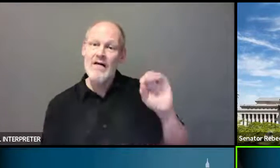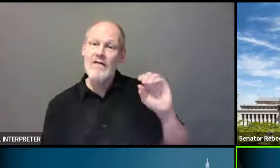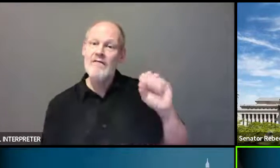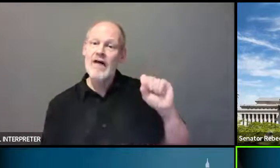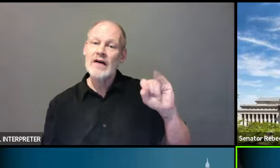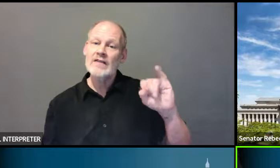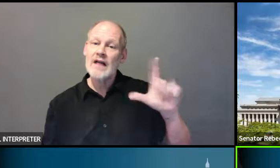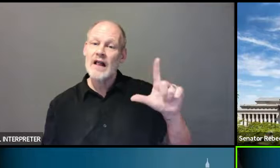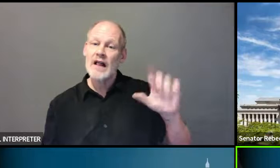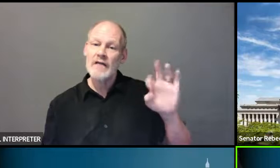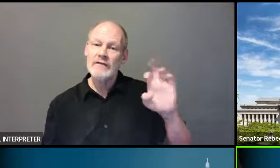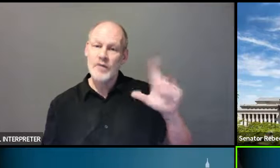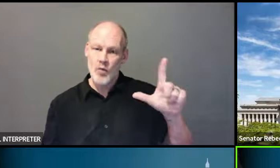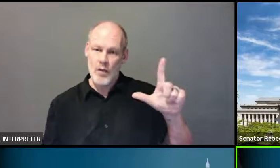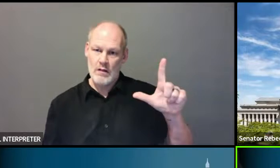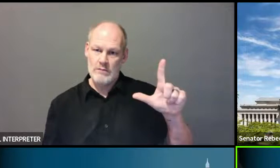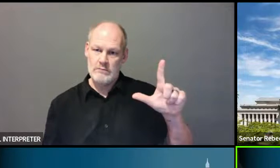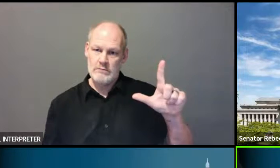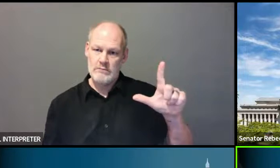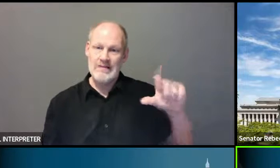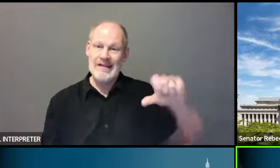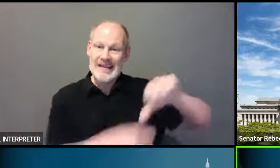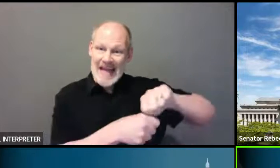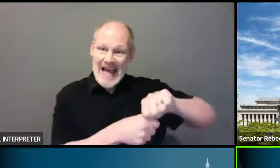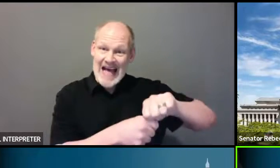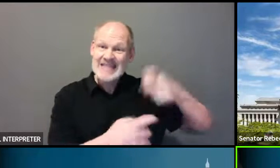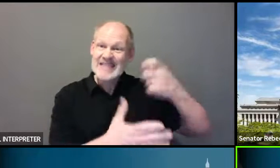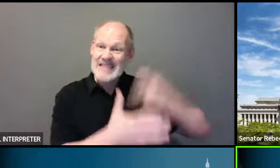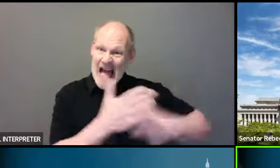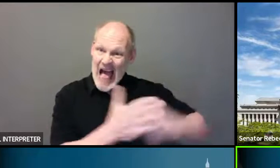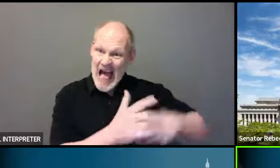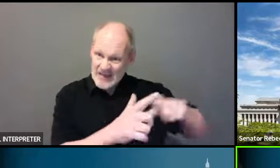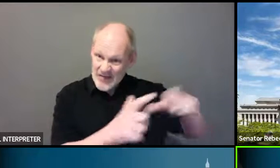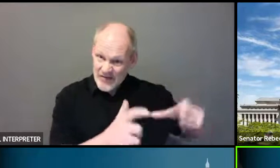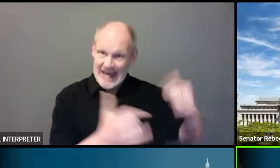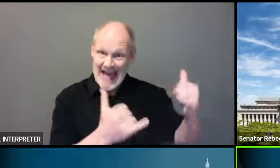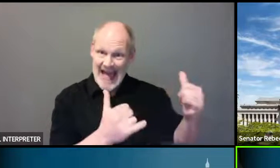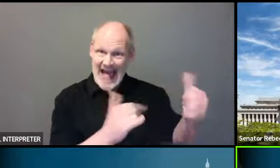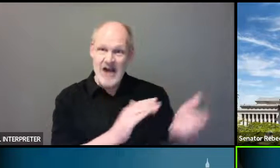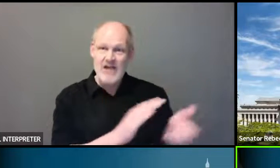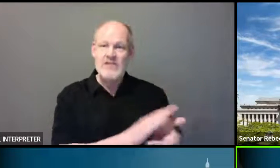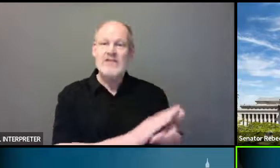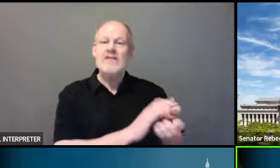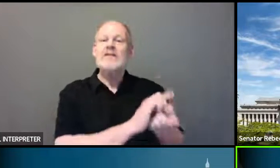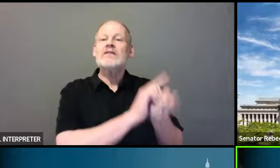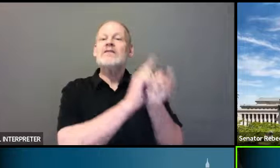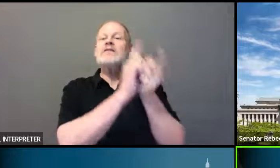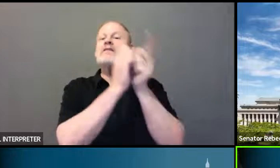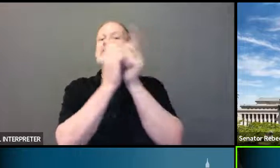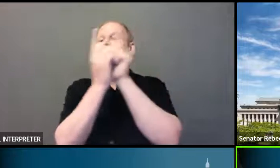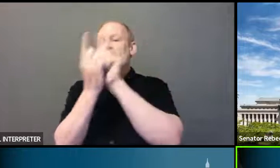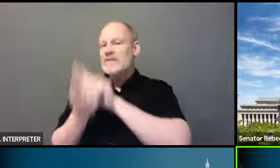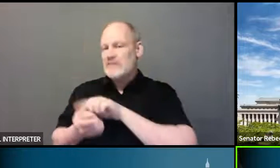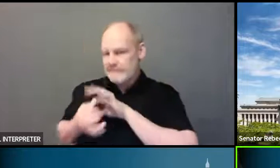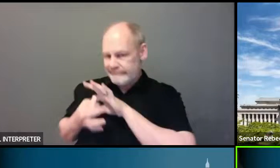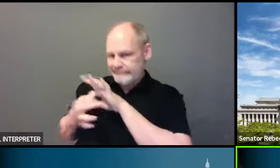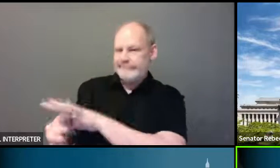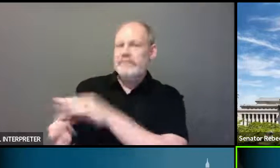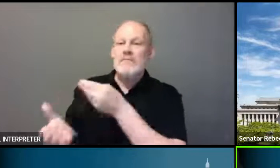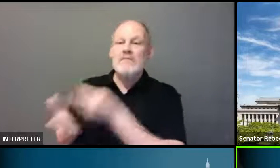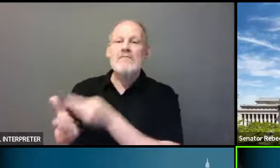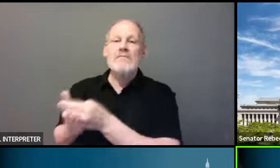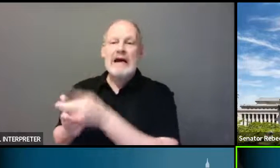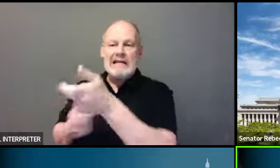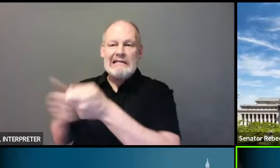considerations, you will see that this year we have a new vision for what are the dollars sustaining these investments, which is also a change in the lens of how we